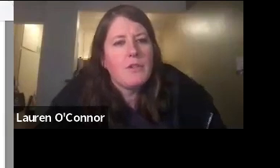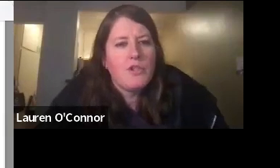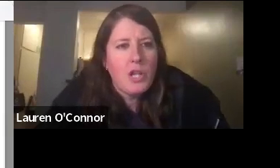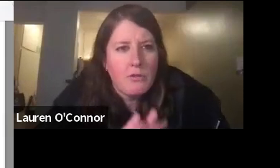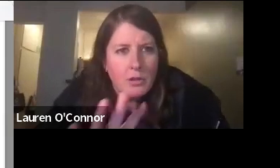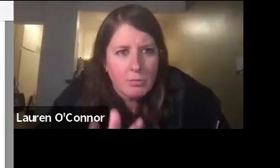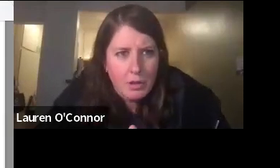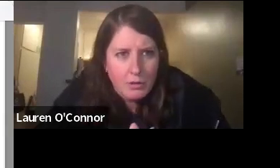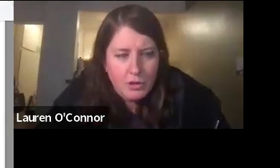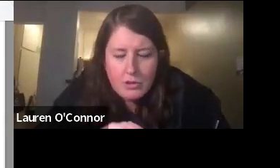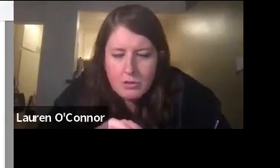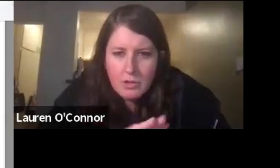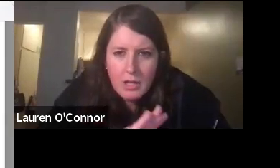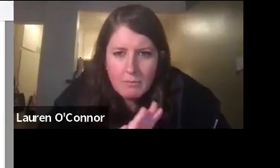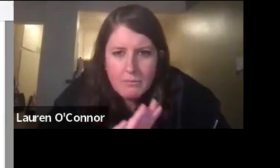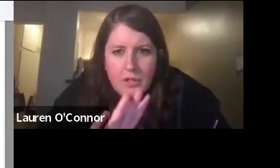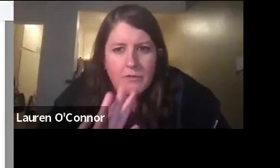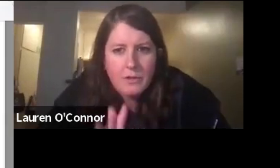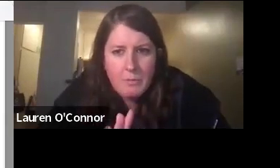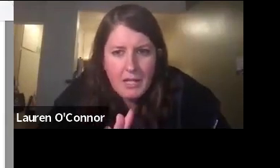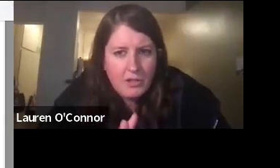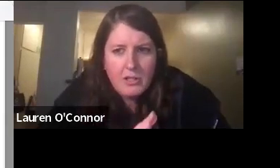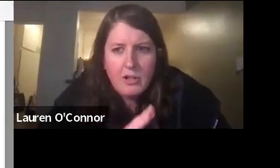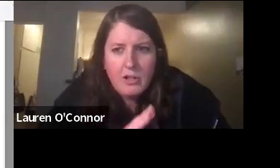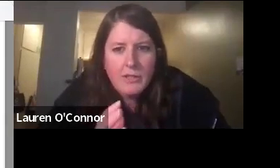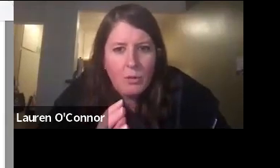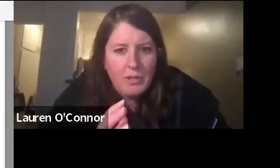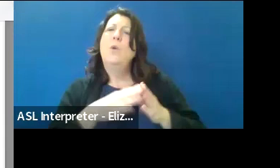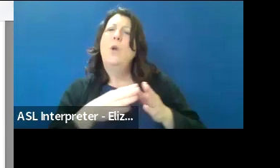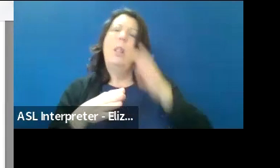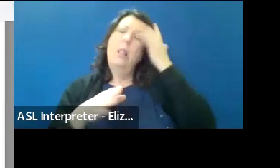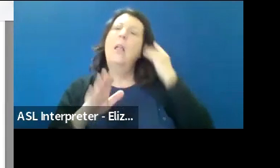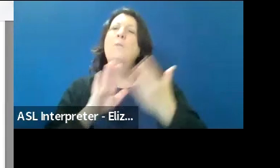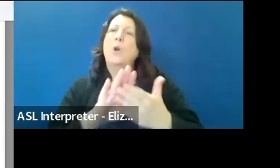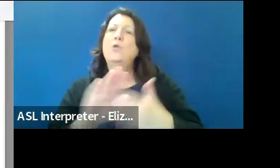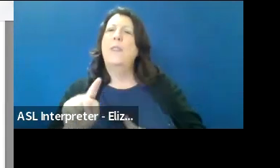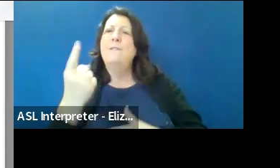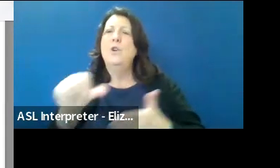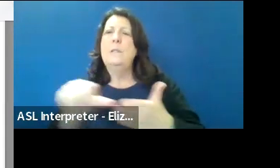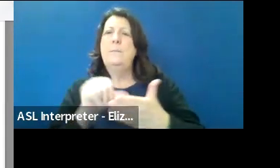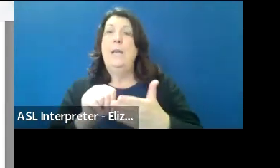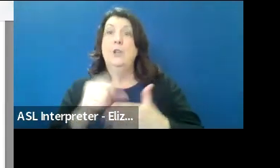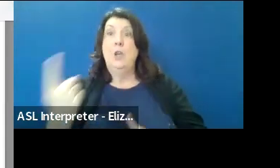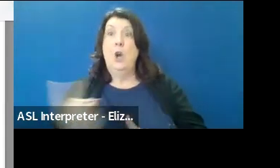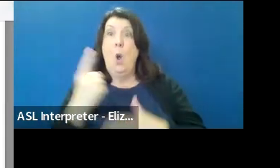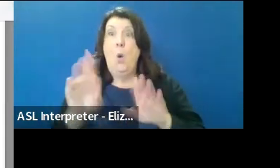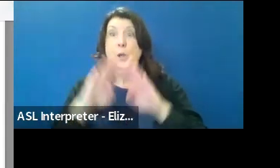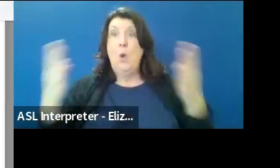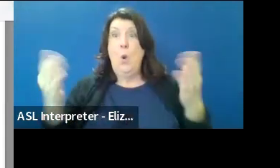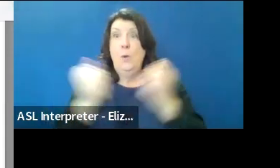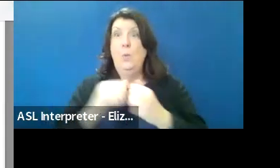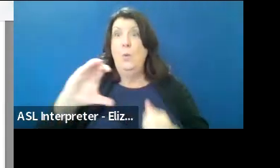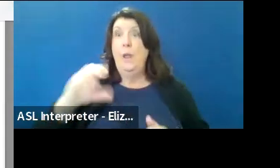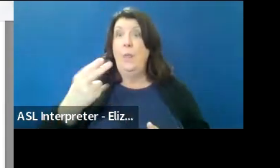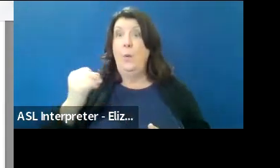kind of your general approach to the first page. Did it always open kind of with the choir and and the town?